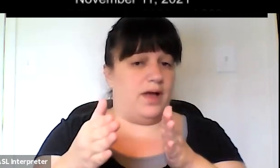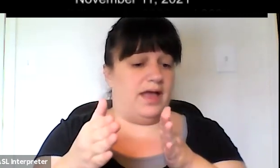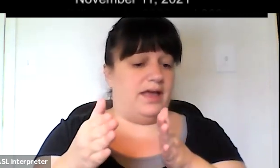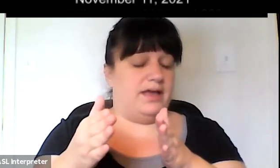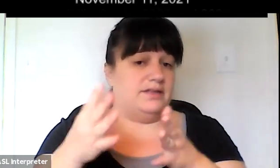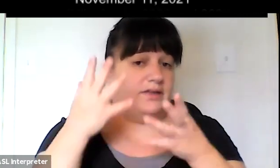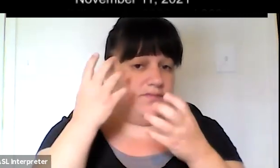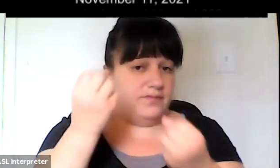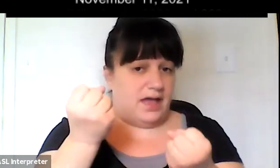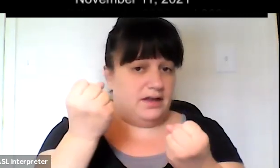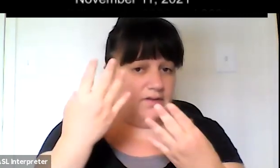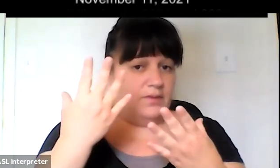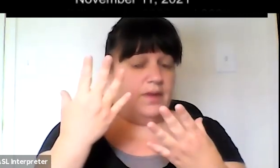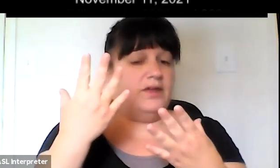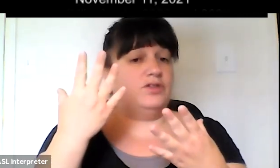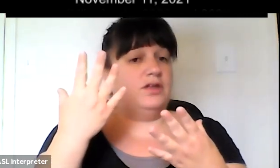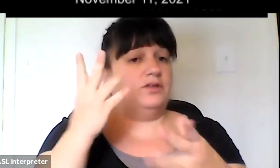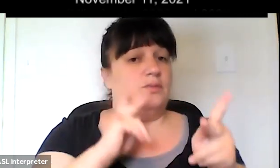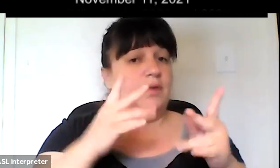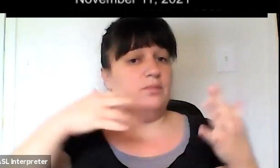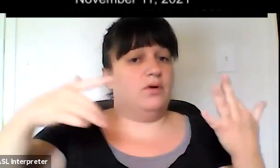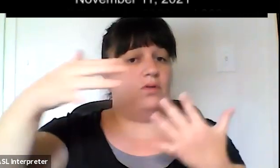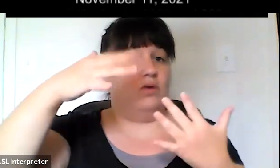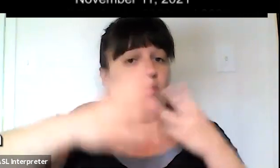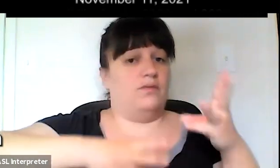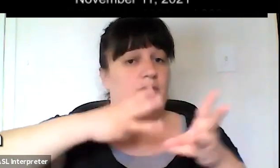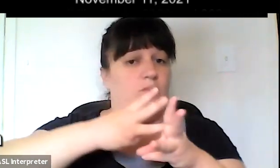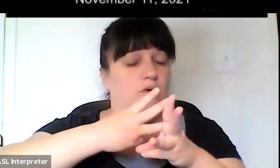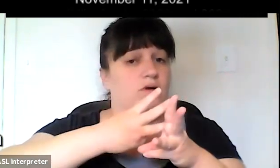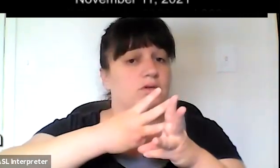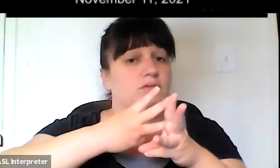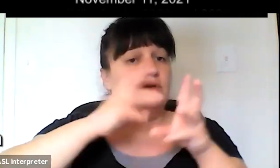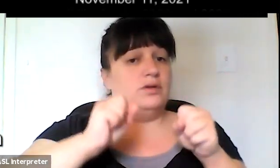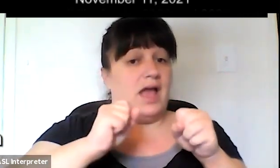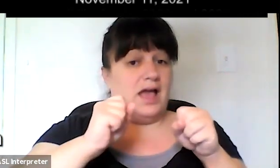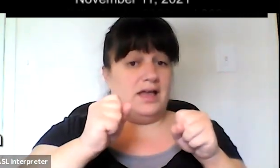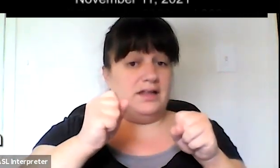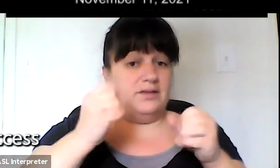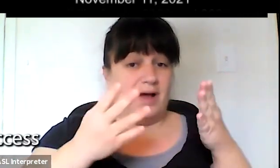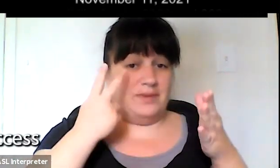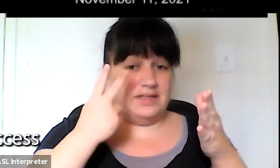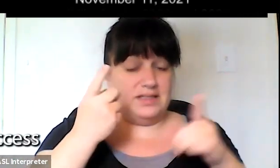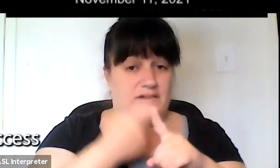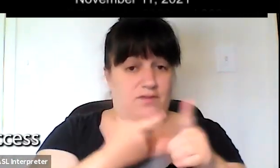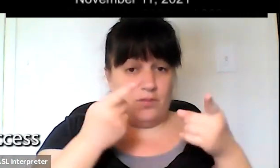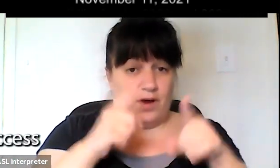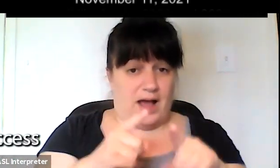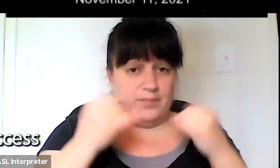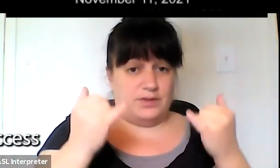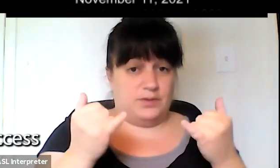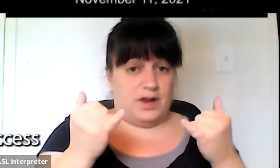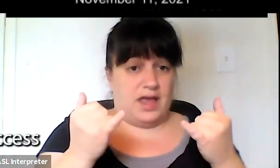getting information to people all around the world. And as you can probably tell from what has happened